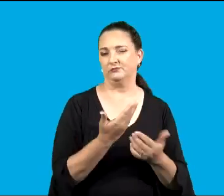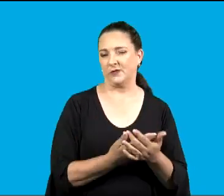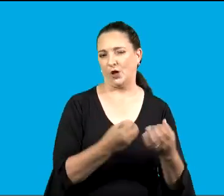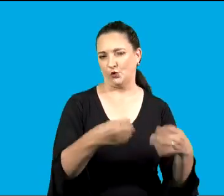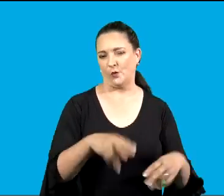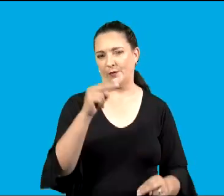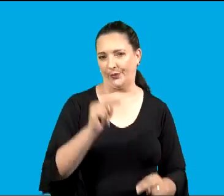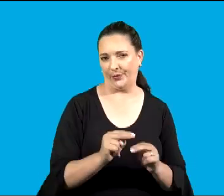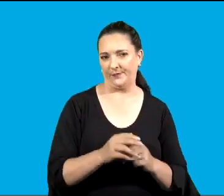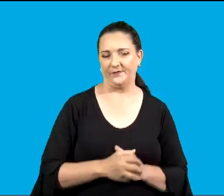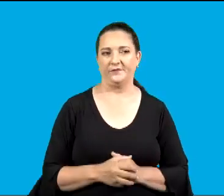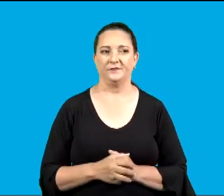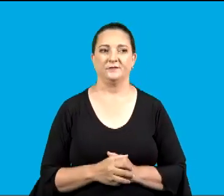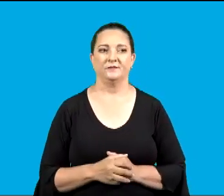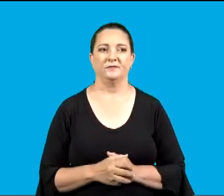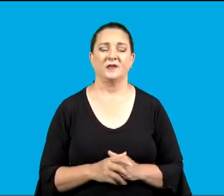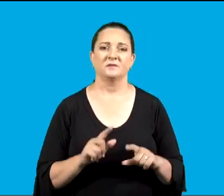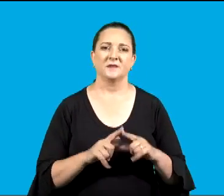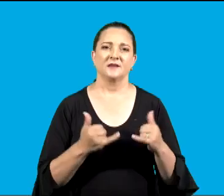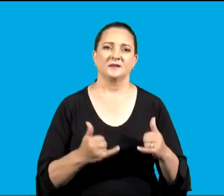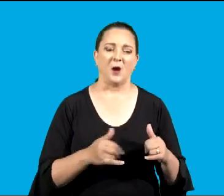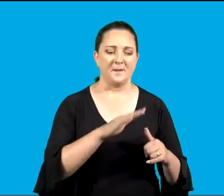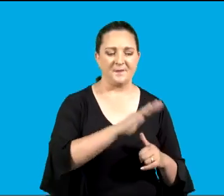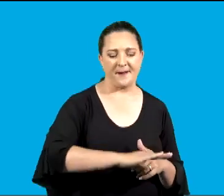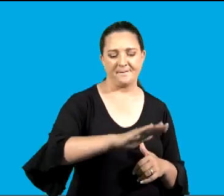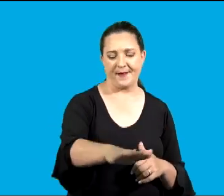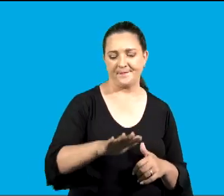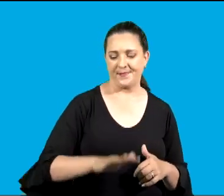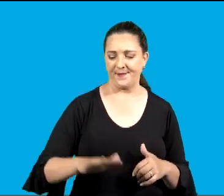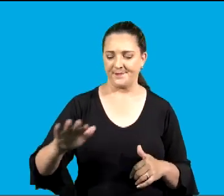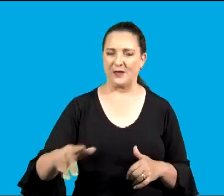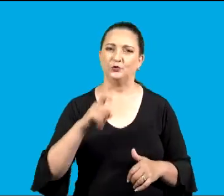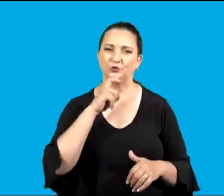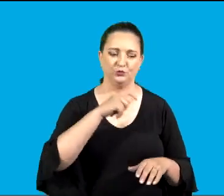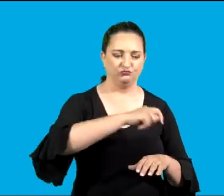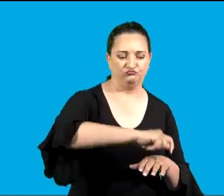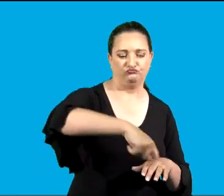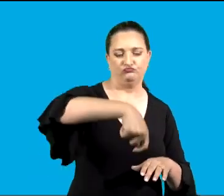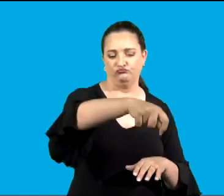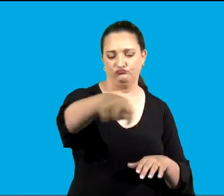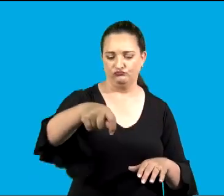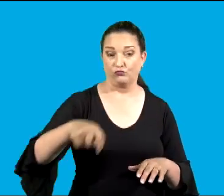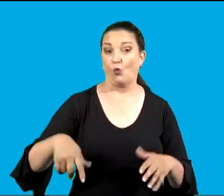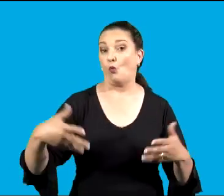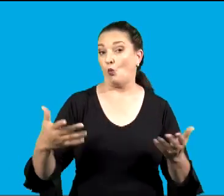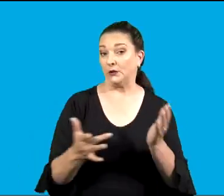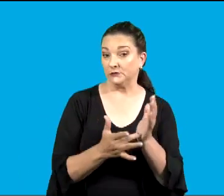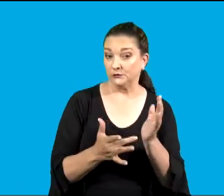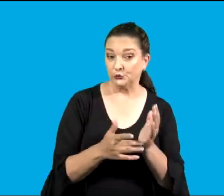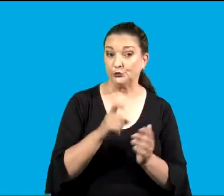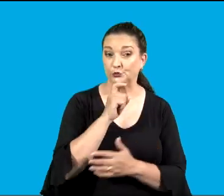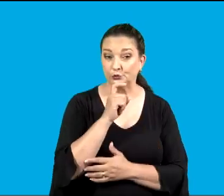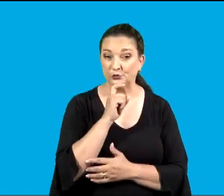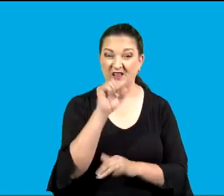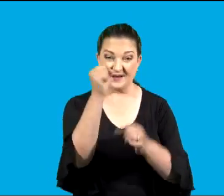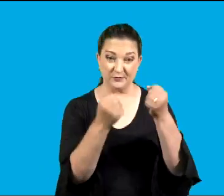wastage is reduced. Use cutting patterns, some call them stencils, all right, and cutting technology,